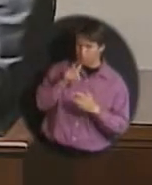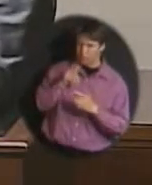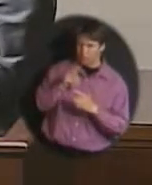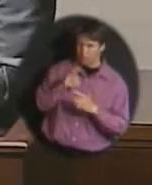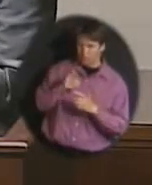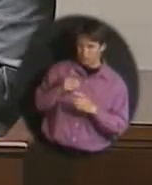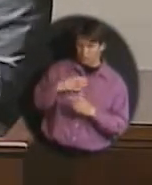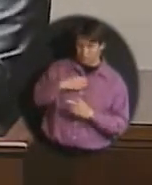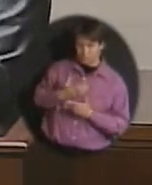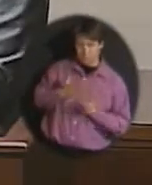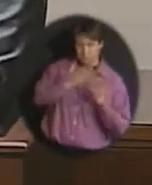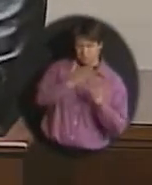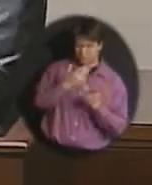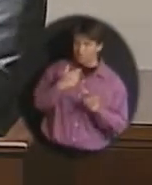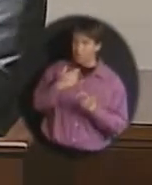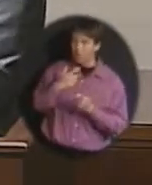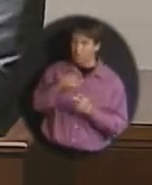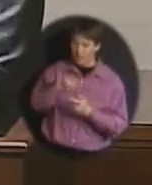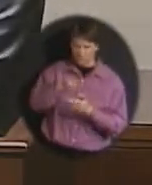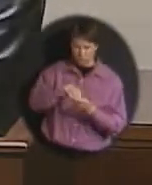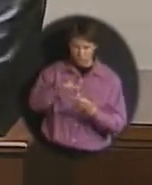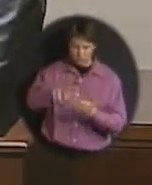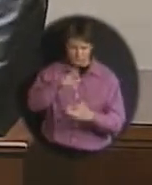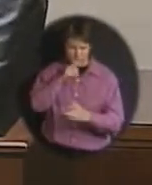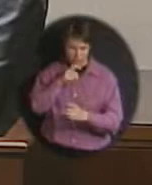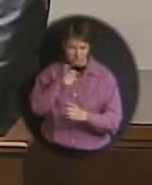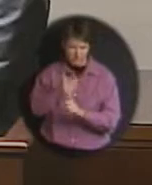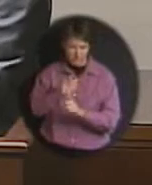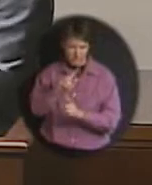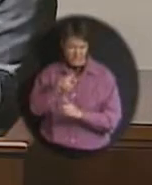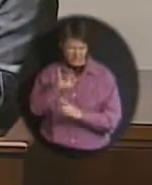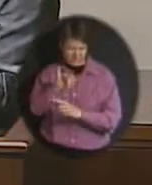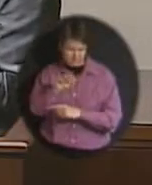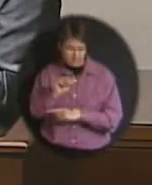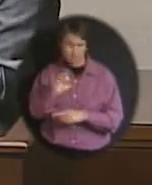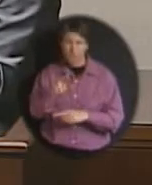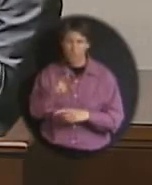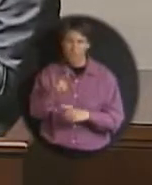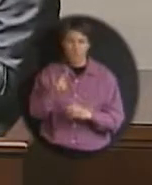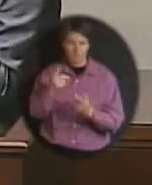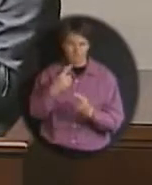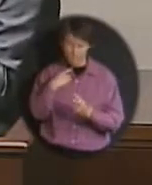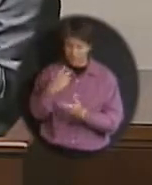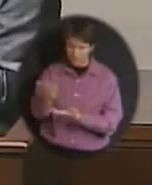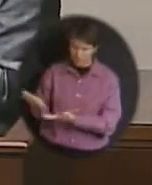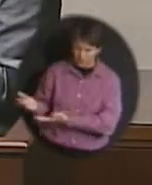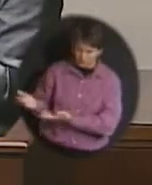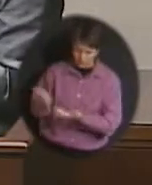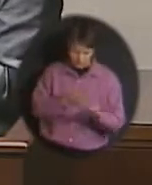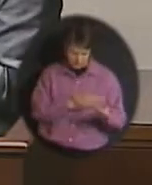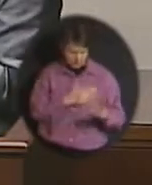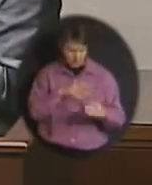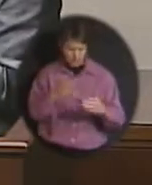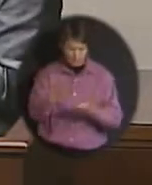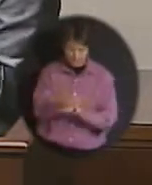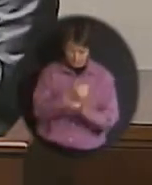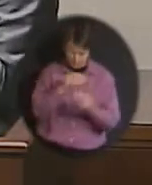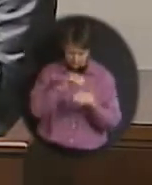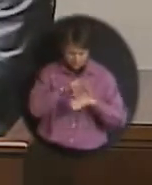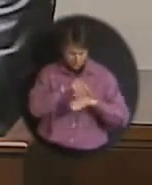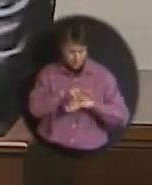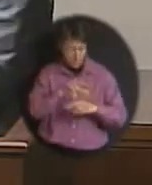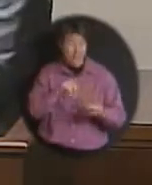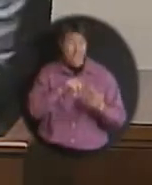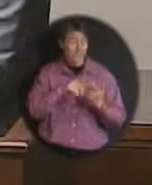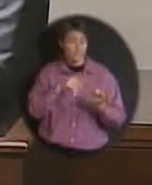with them, hopefully a safe or comfortable adult, sometimes a counselor, gather some information, then they bring in